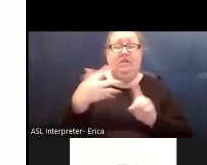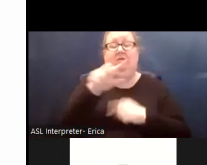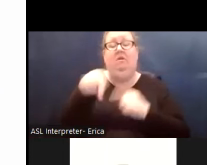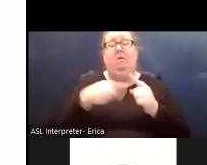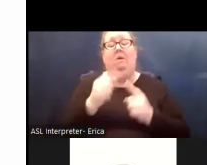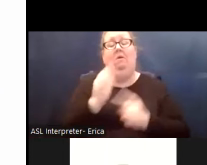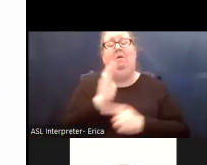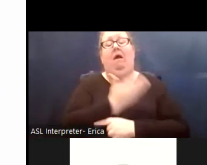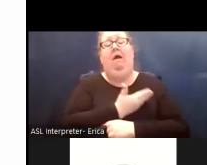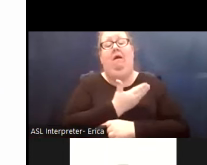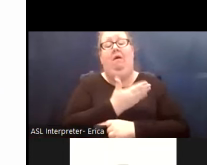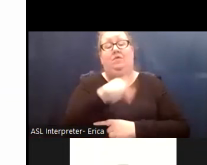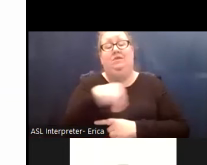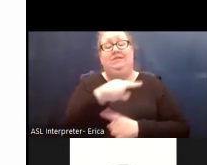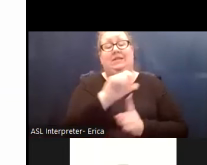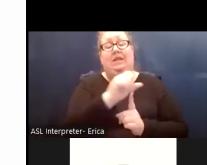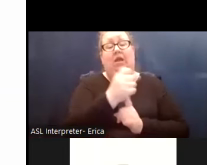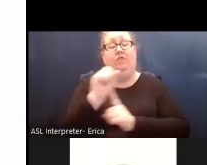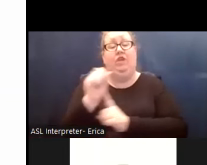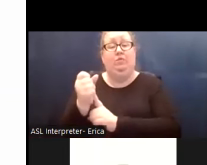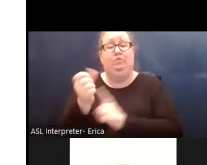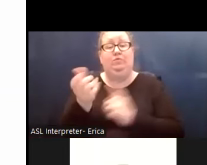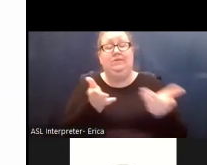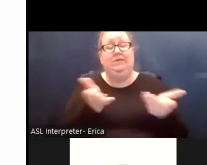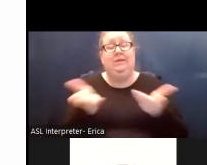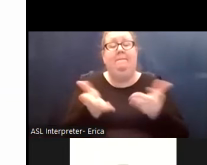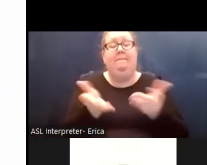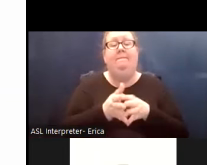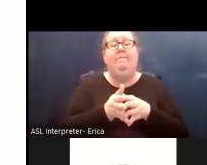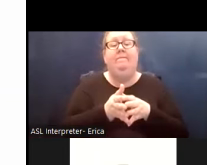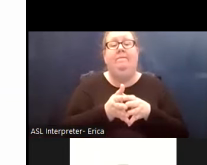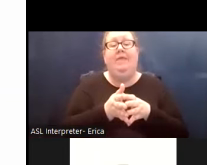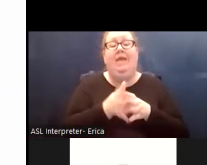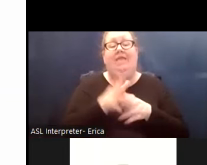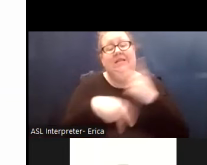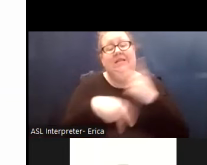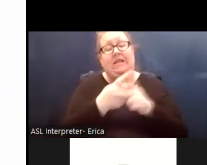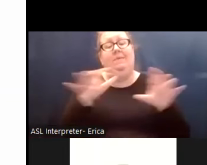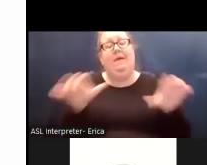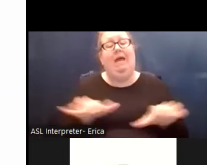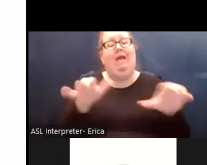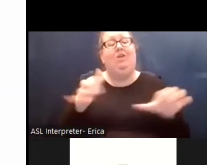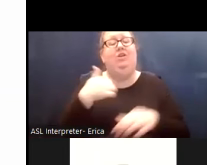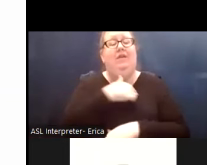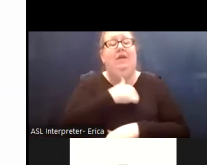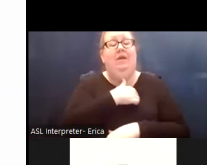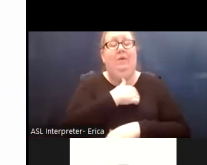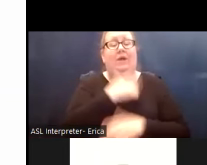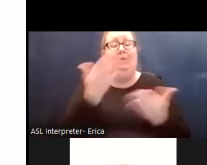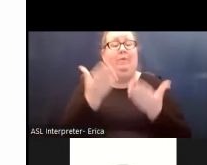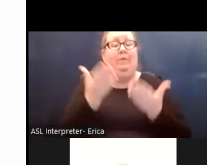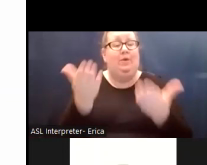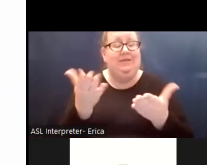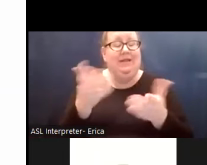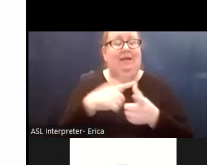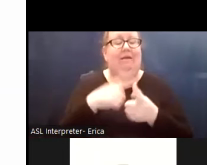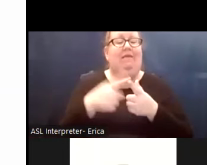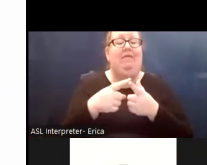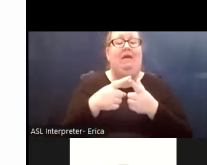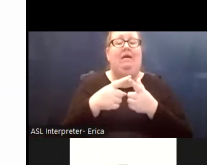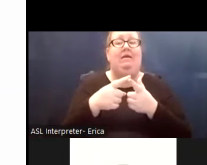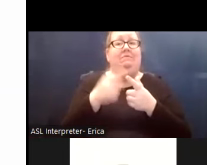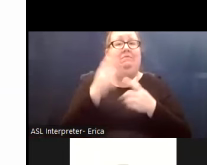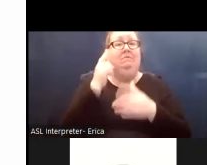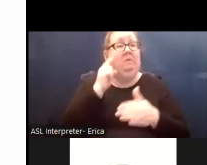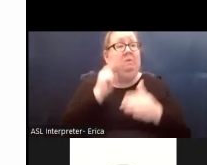our scenarios and the types of actions that we are proposing. And then we look forward